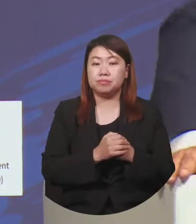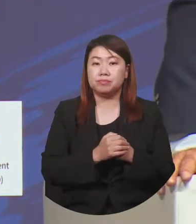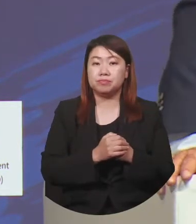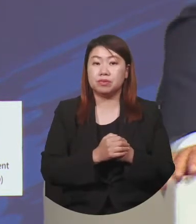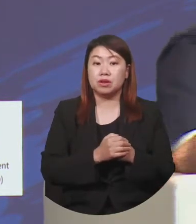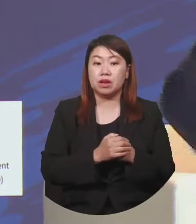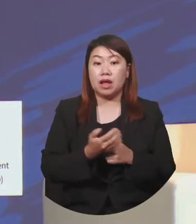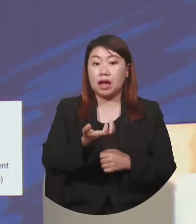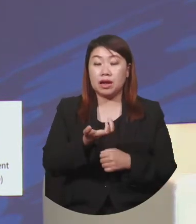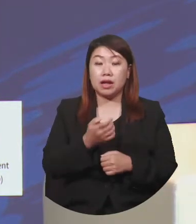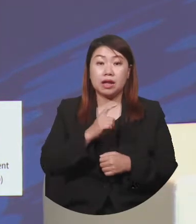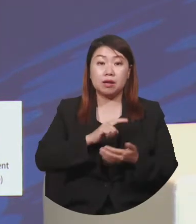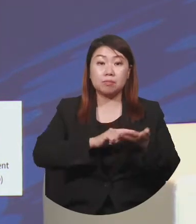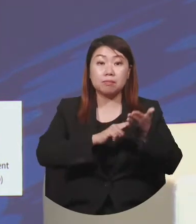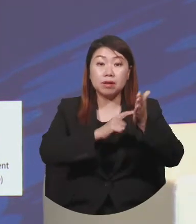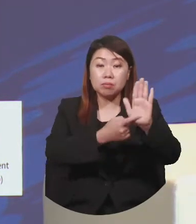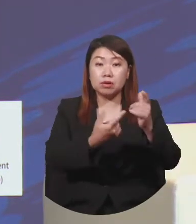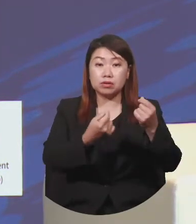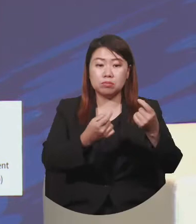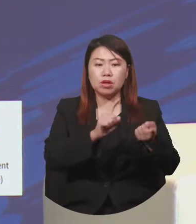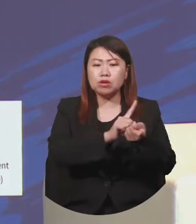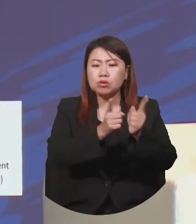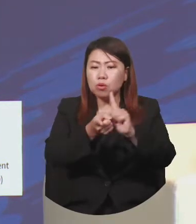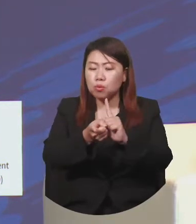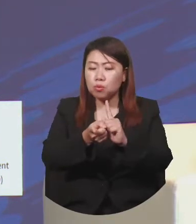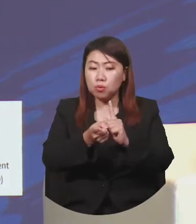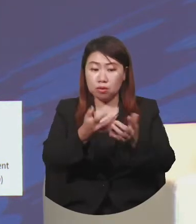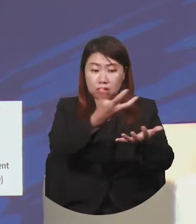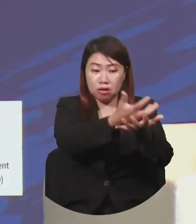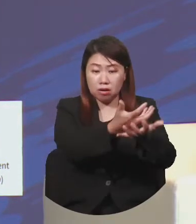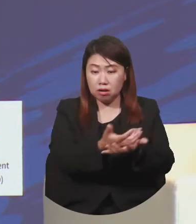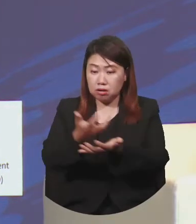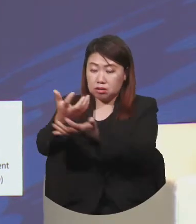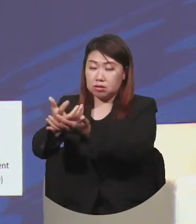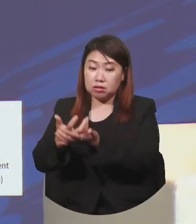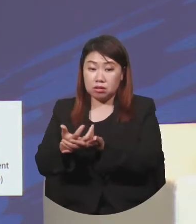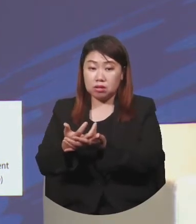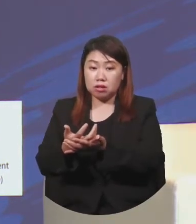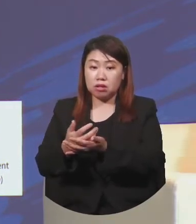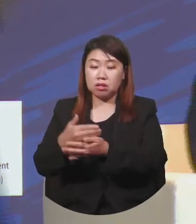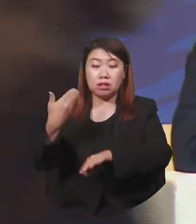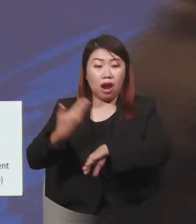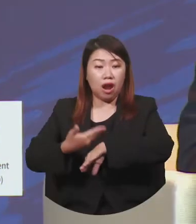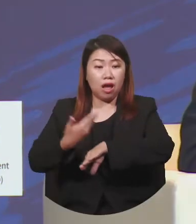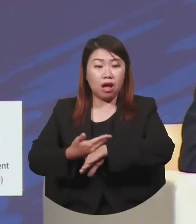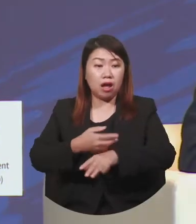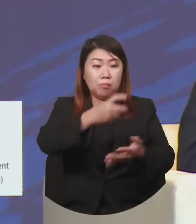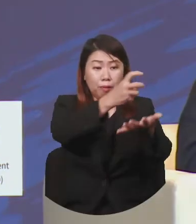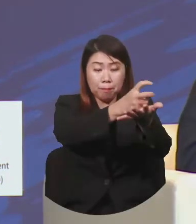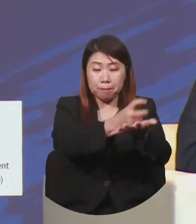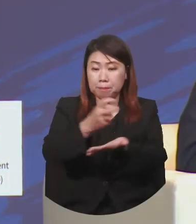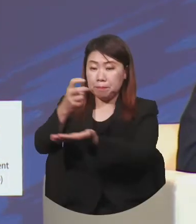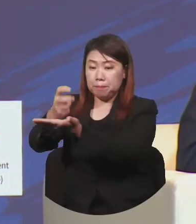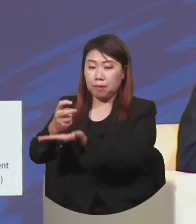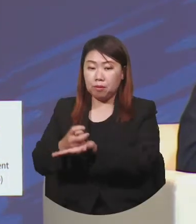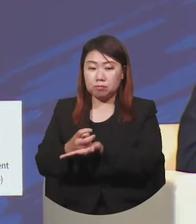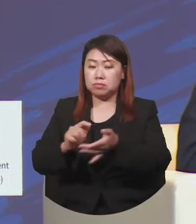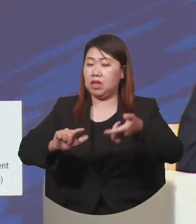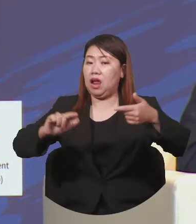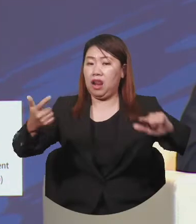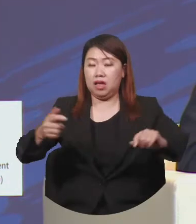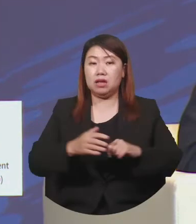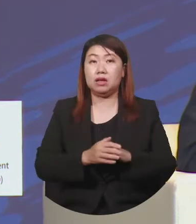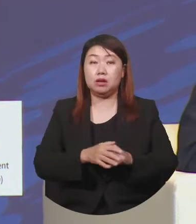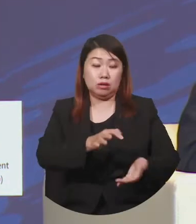different modalities and legal matters. Sometimes it's just a matter of bandwidth, the workload that